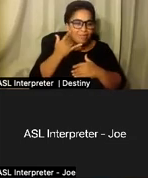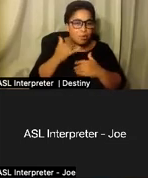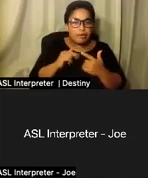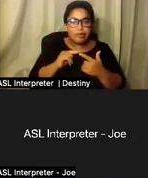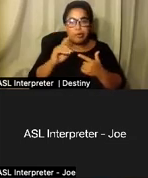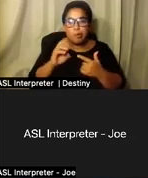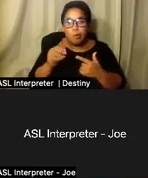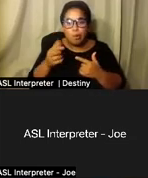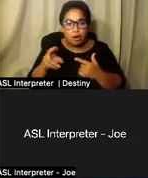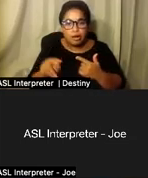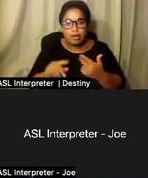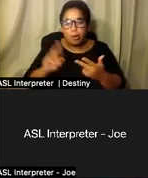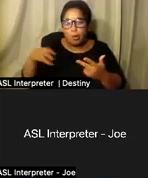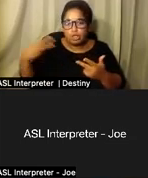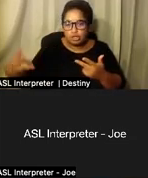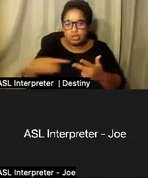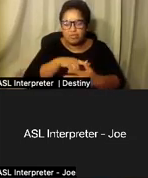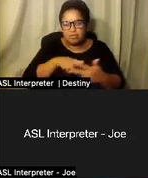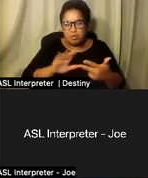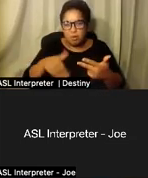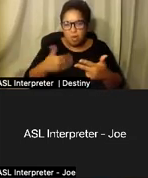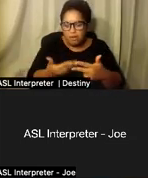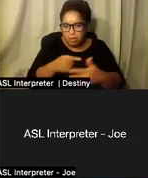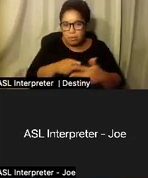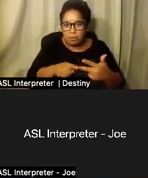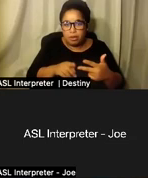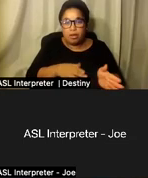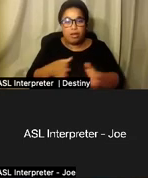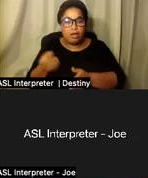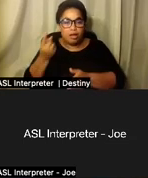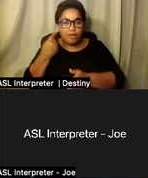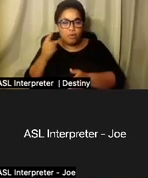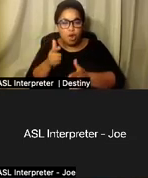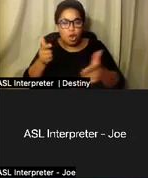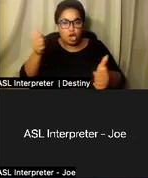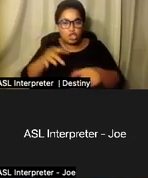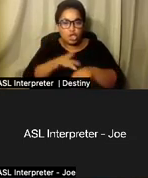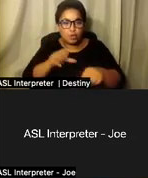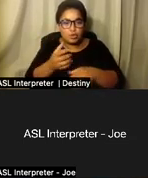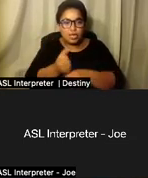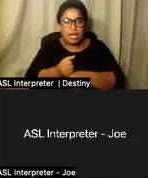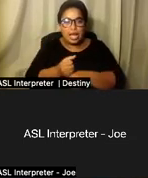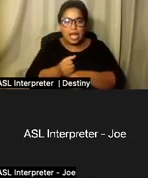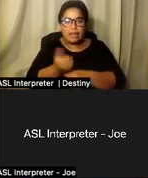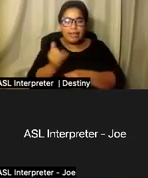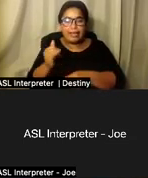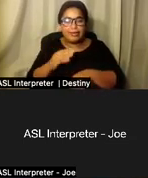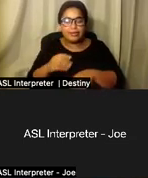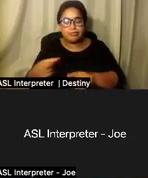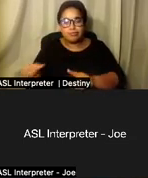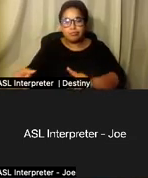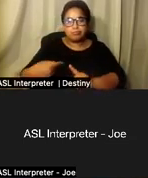also get for larger earthquakes, a wireless emergency alert, which is like a kind of like an Amber alert directly